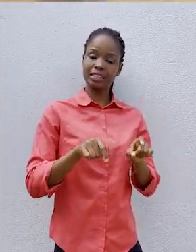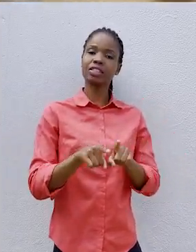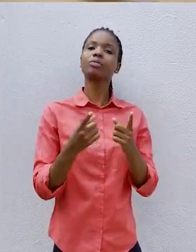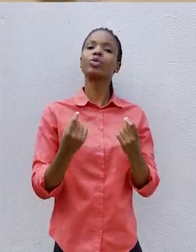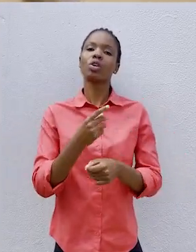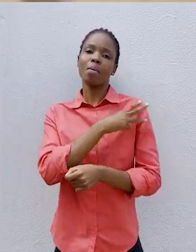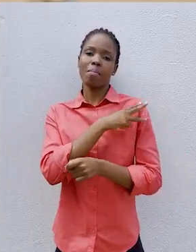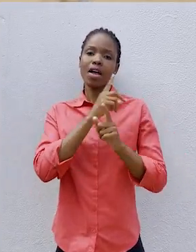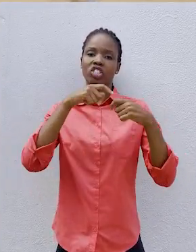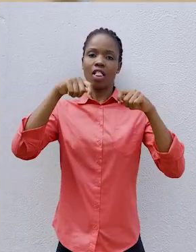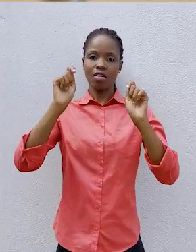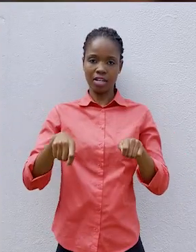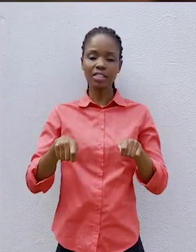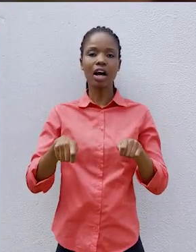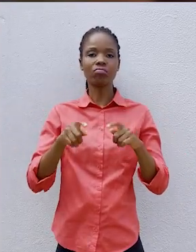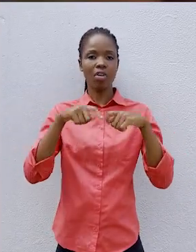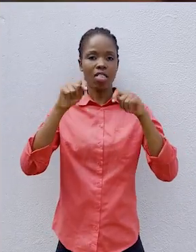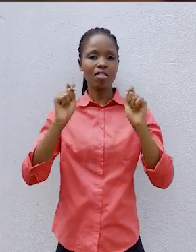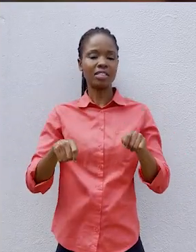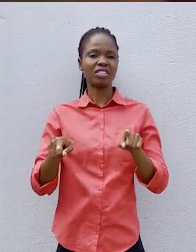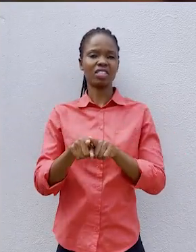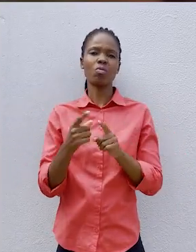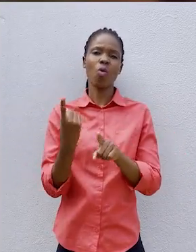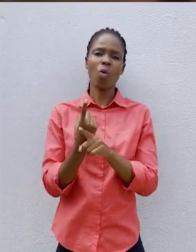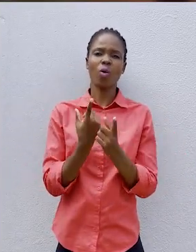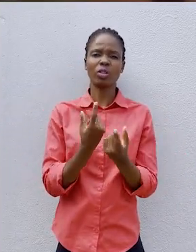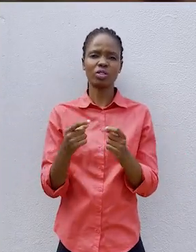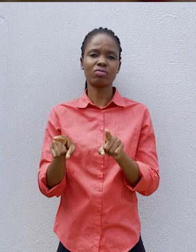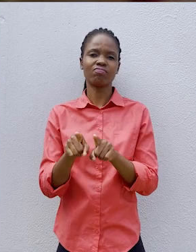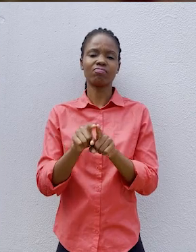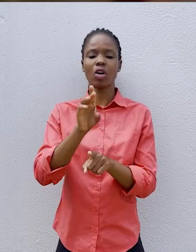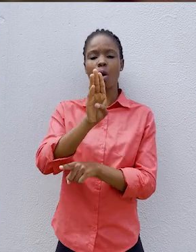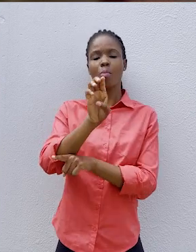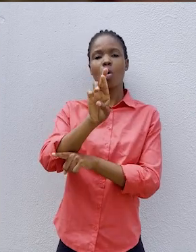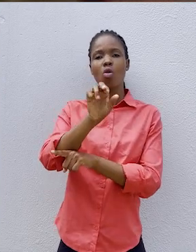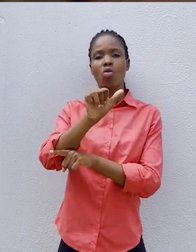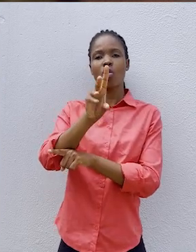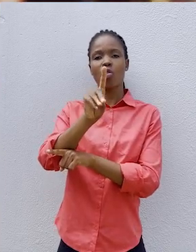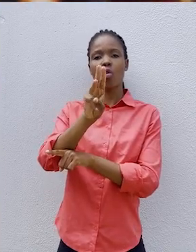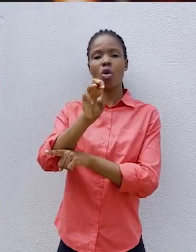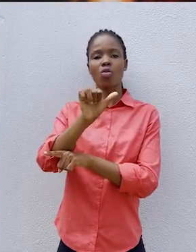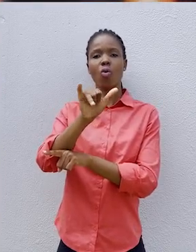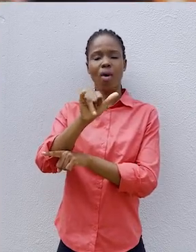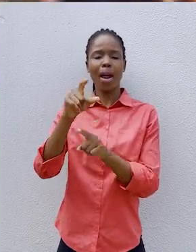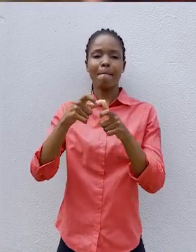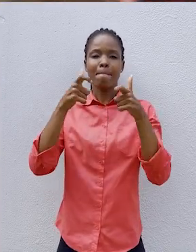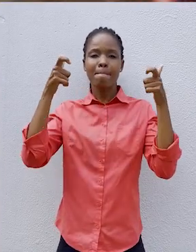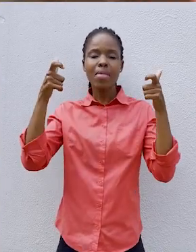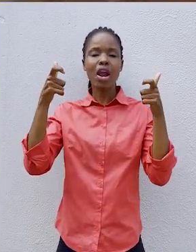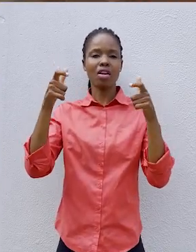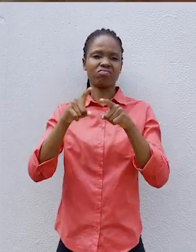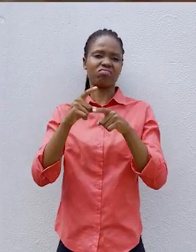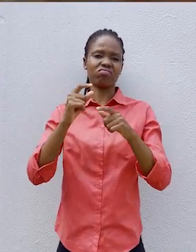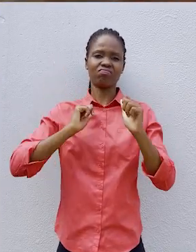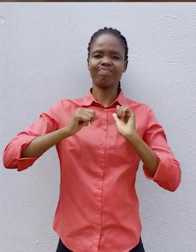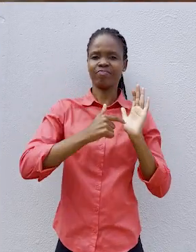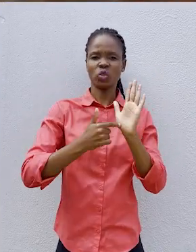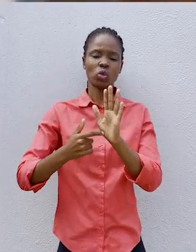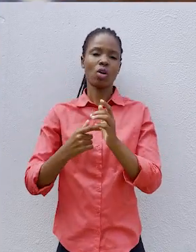I manage theater shows, so I'm working on Broadway. In between the office